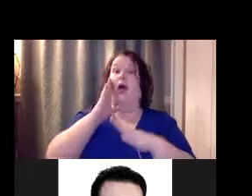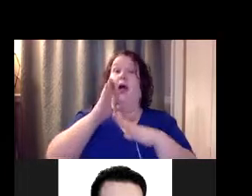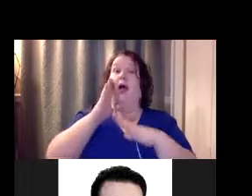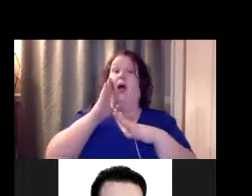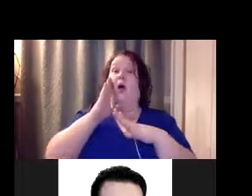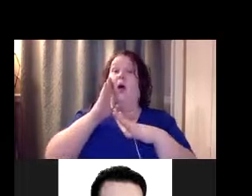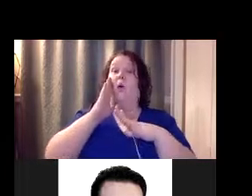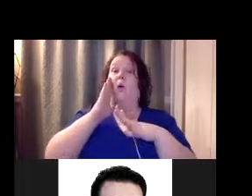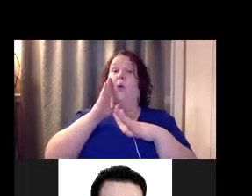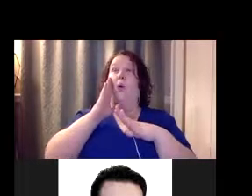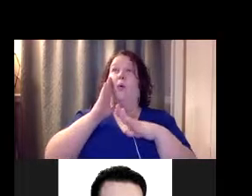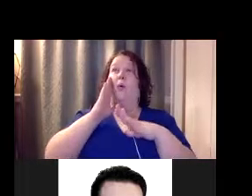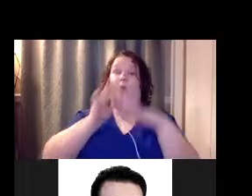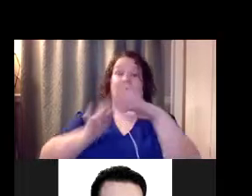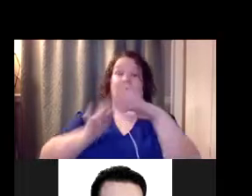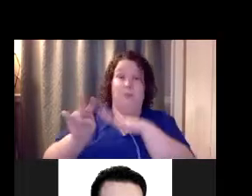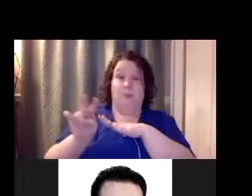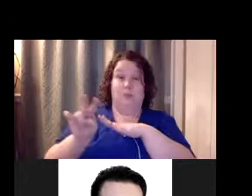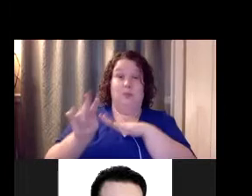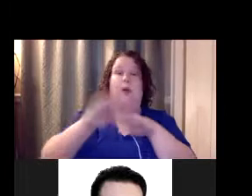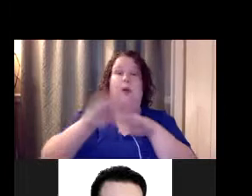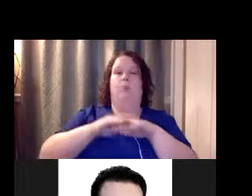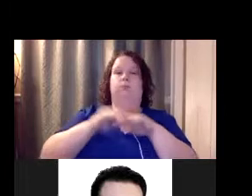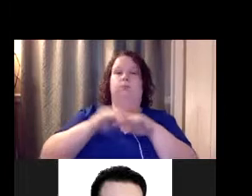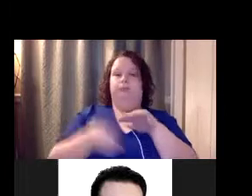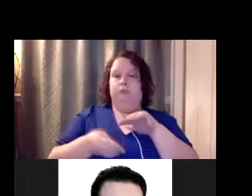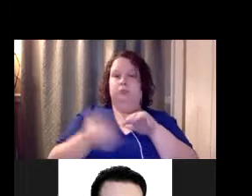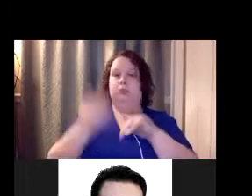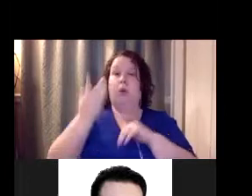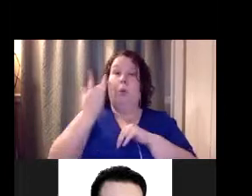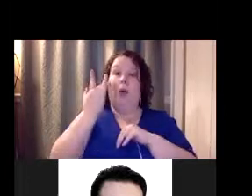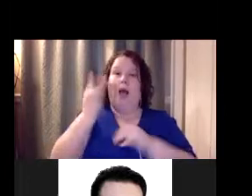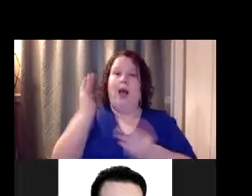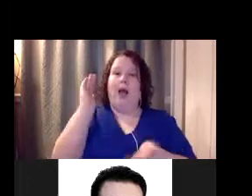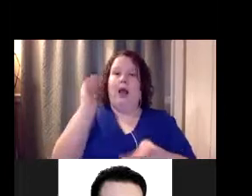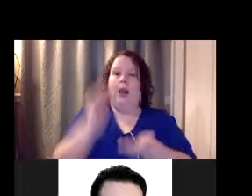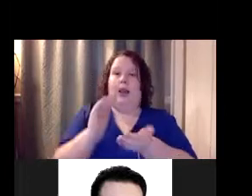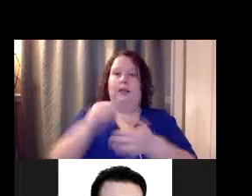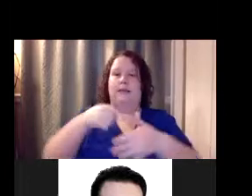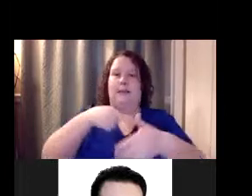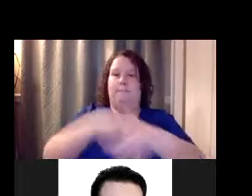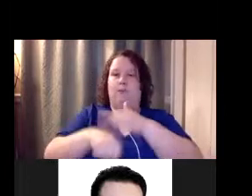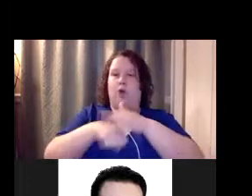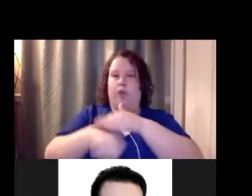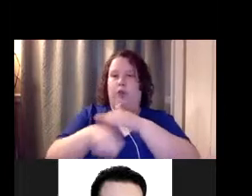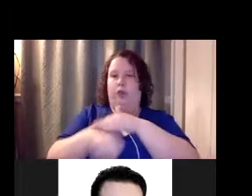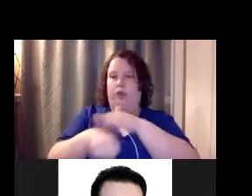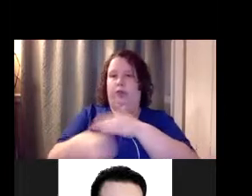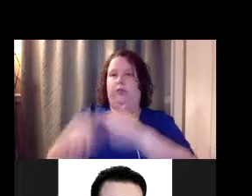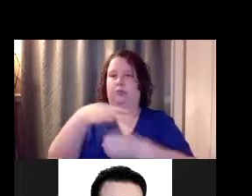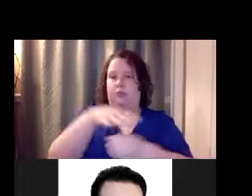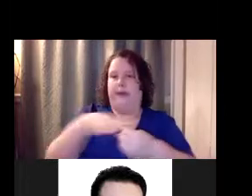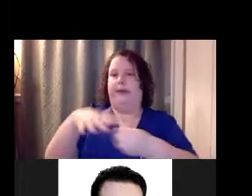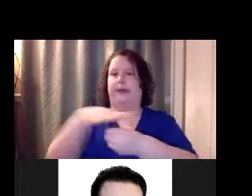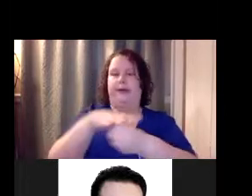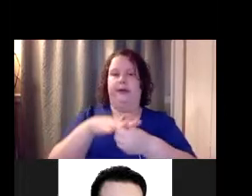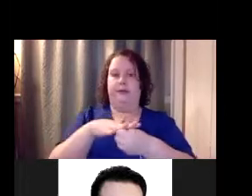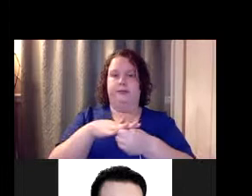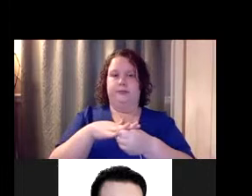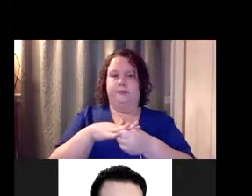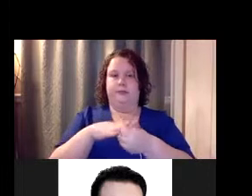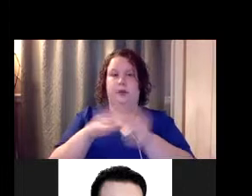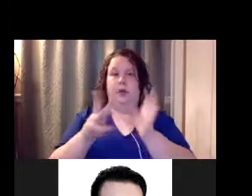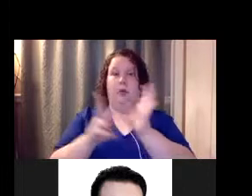to the drop in the number of births within the Waco ISD. Waco ISD has more than 450 planned future lots